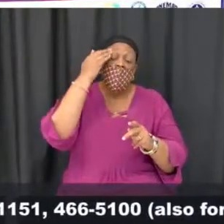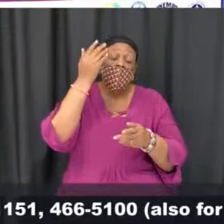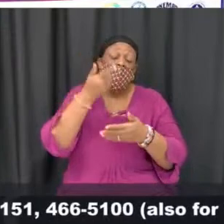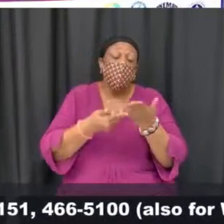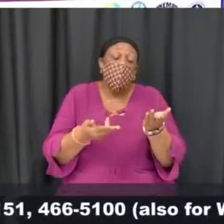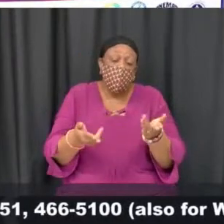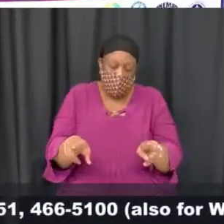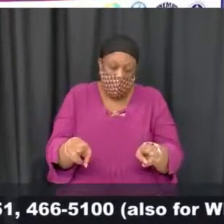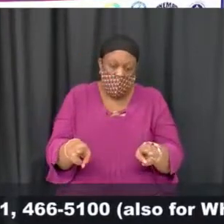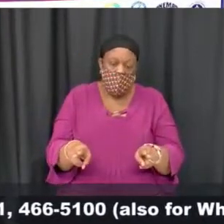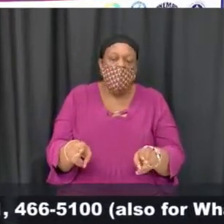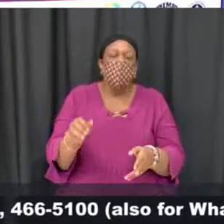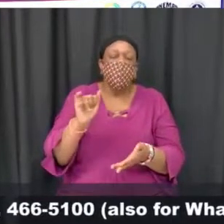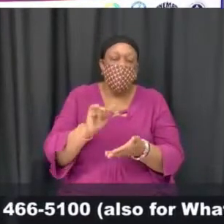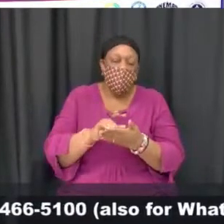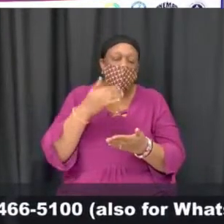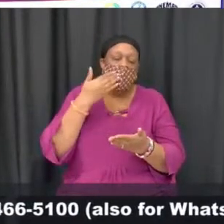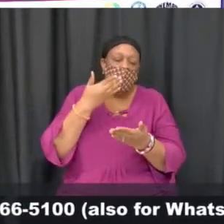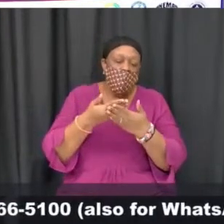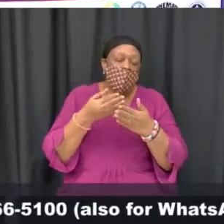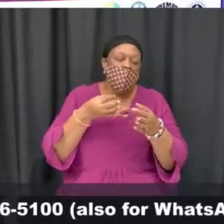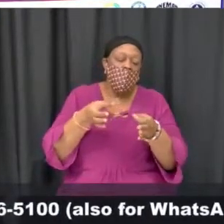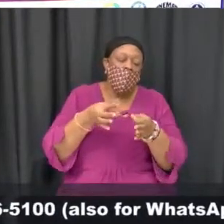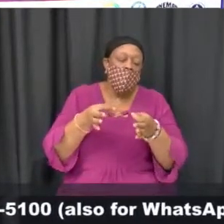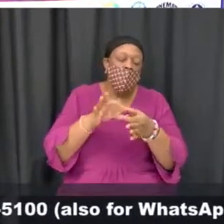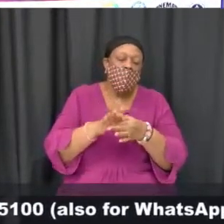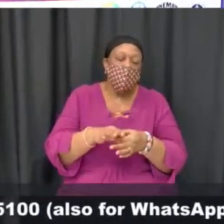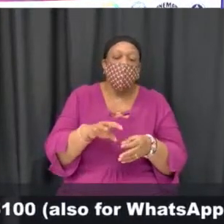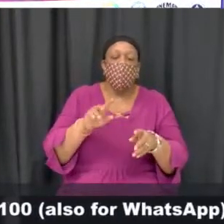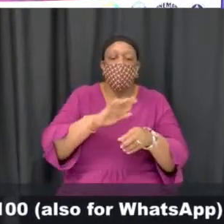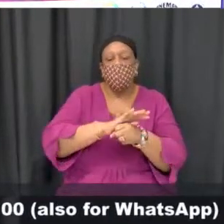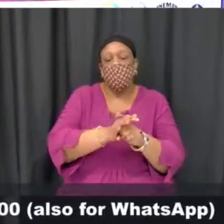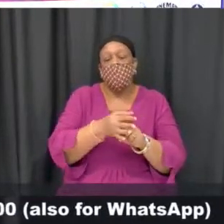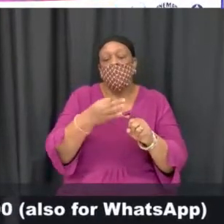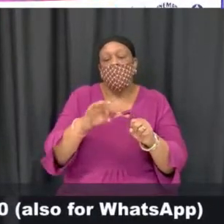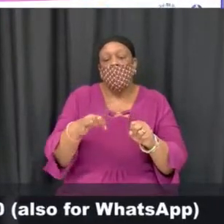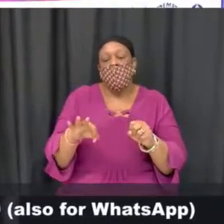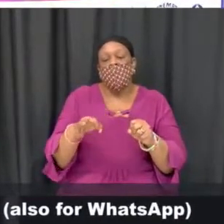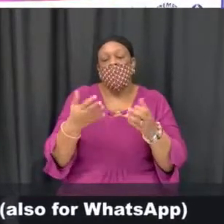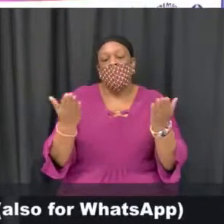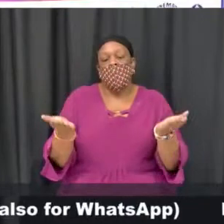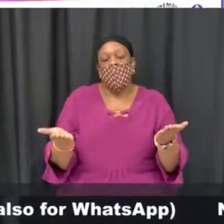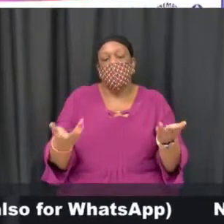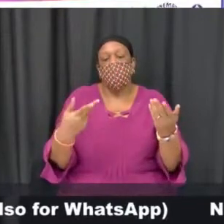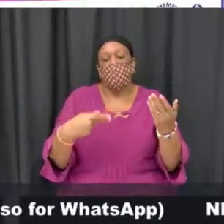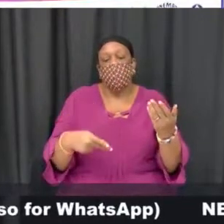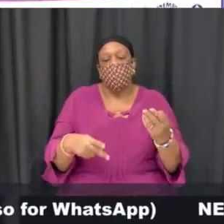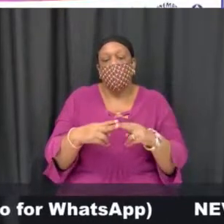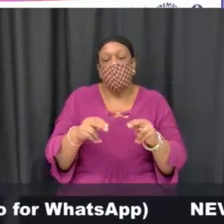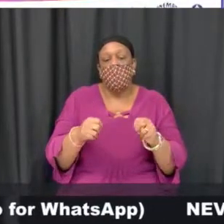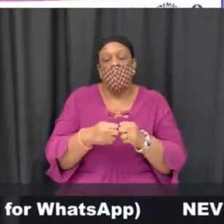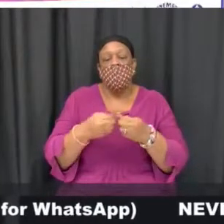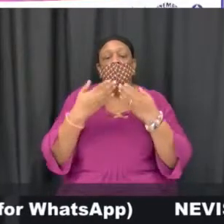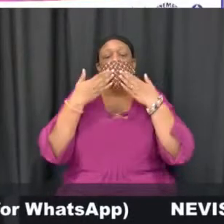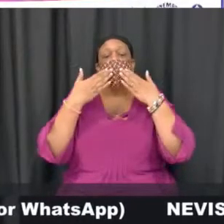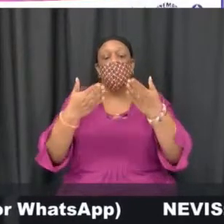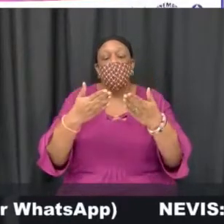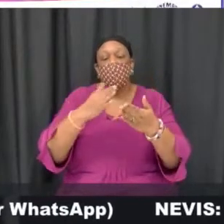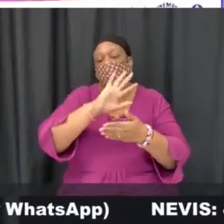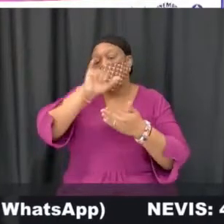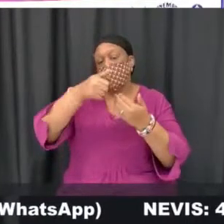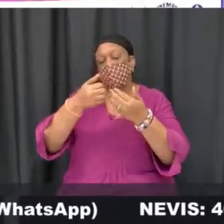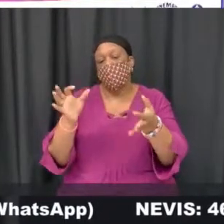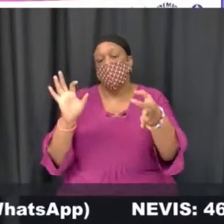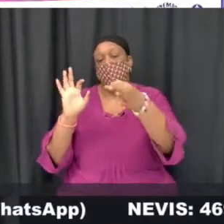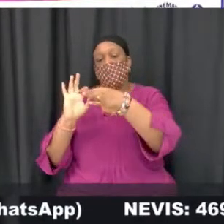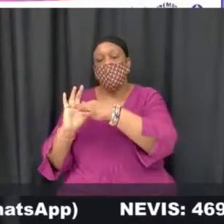is all a part of the management of the pandemic here in St. Kitts and Nevis. Thank you to all of you for joining us, and we will be